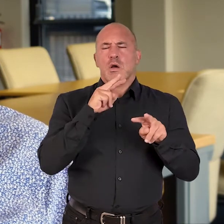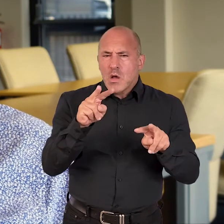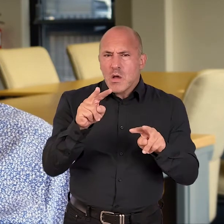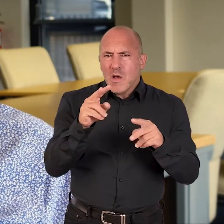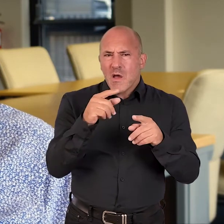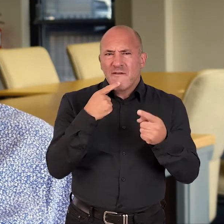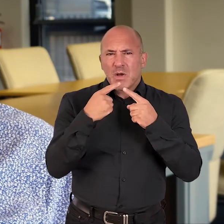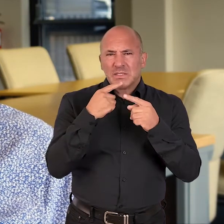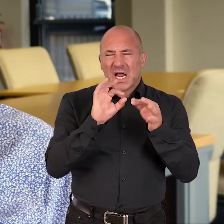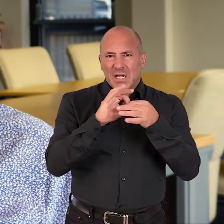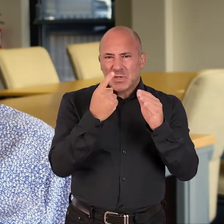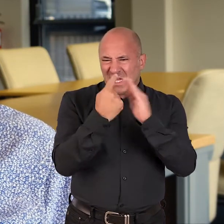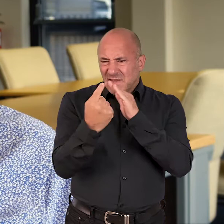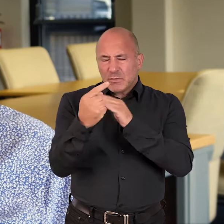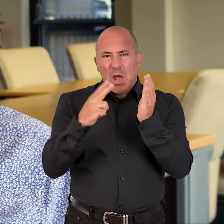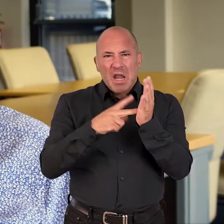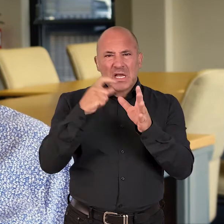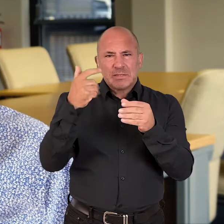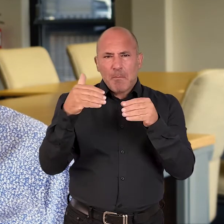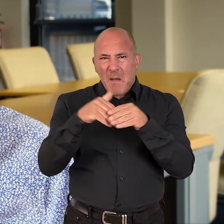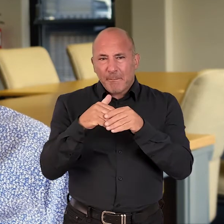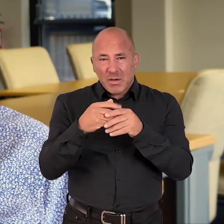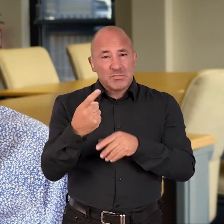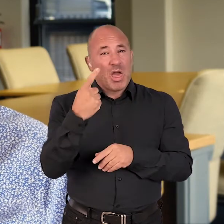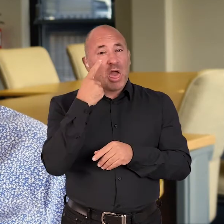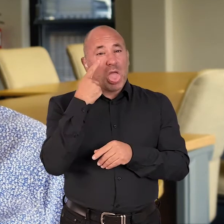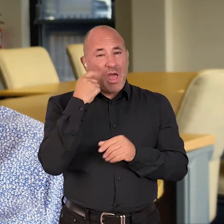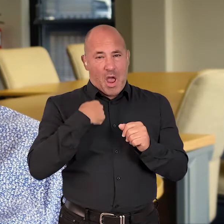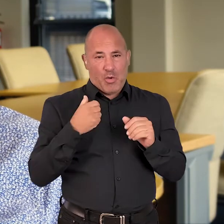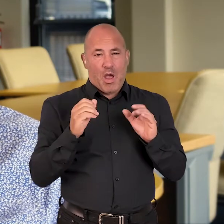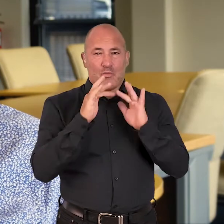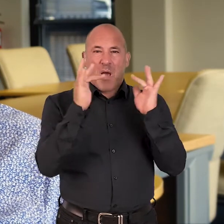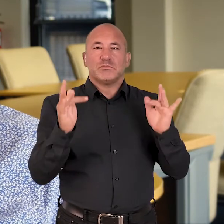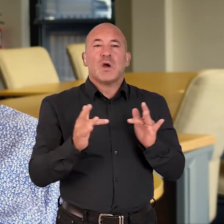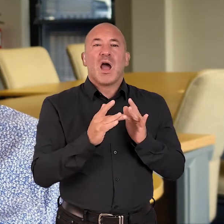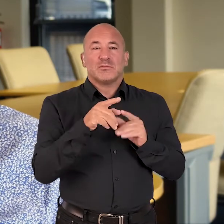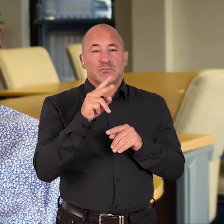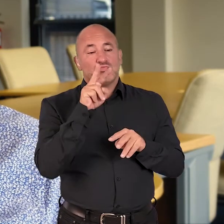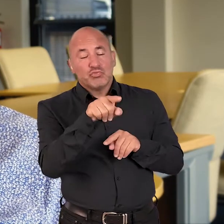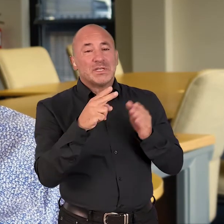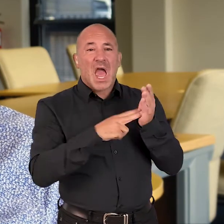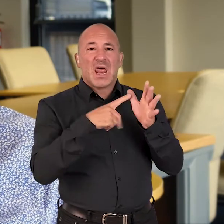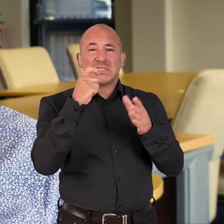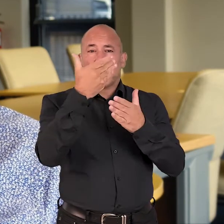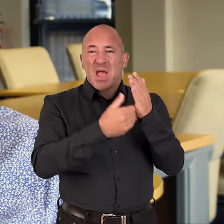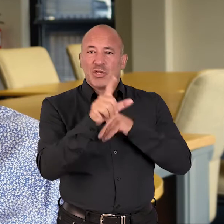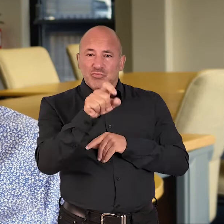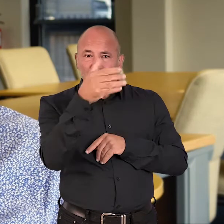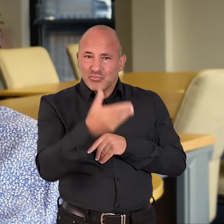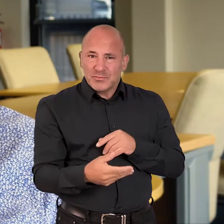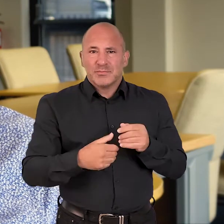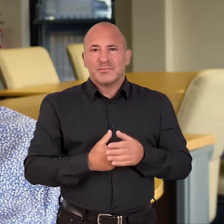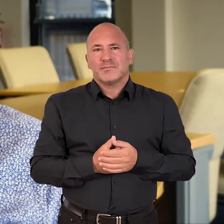feedback@ttnac.org, or to find the contact details for individual members of NAC, just visit the NAC page on the